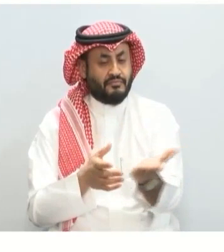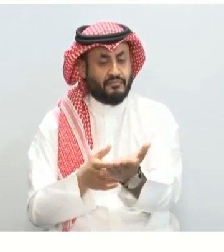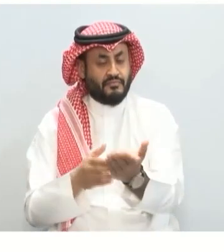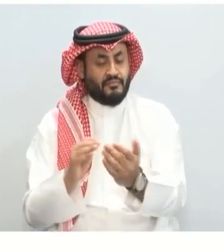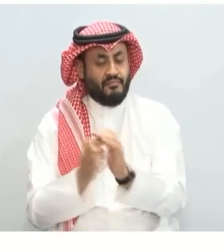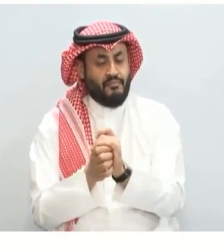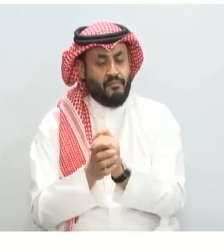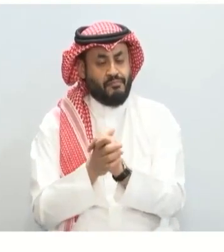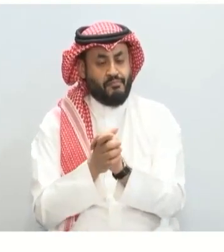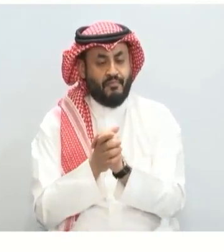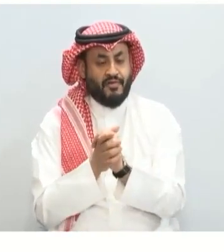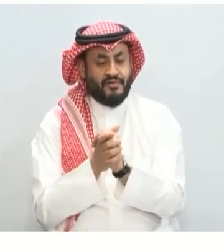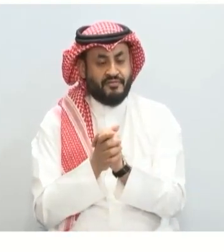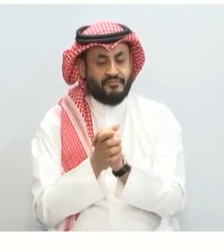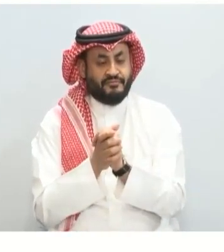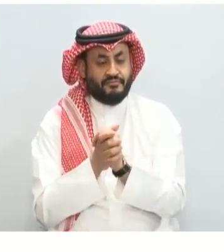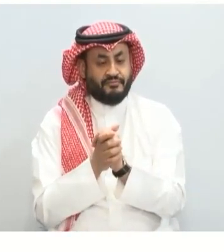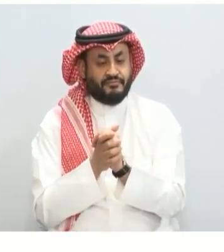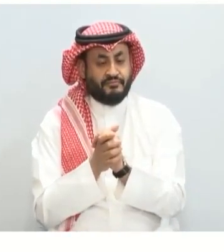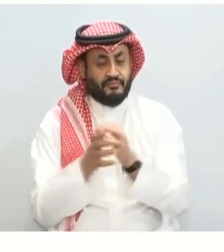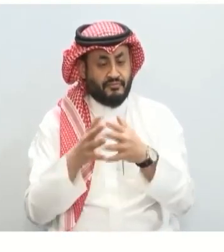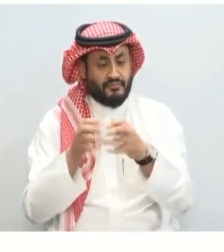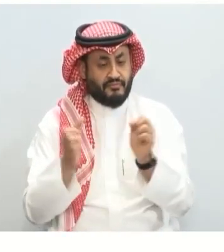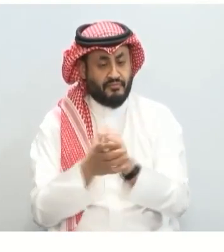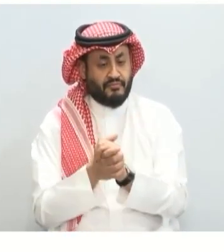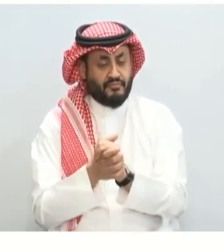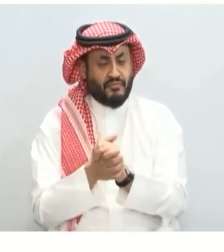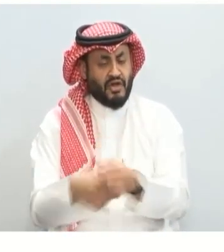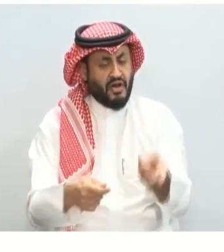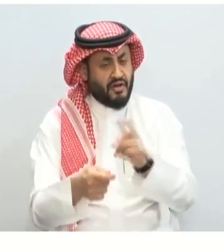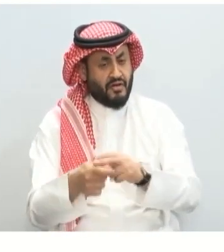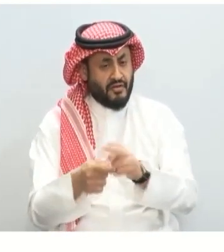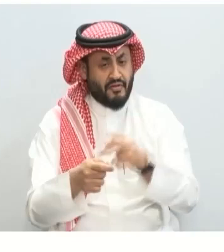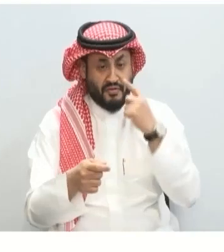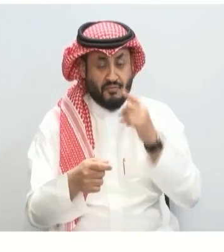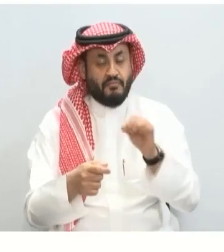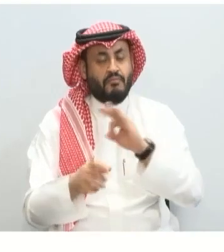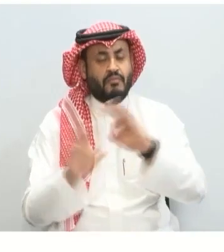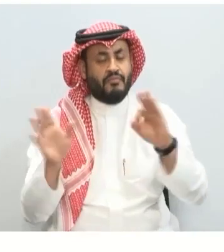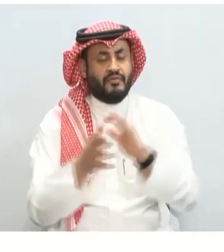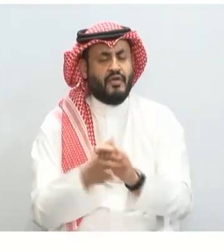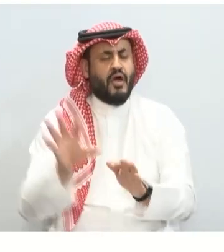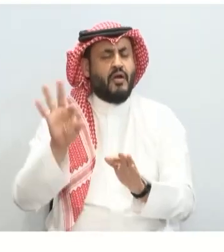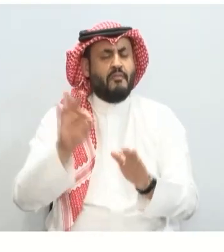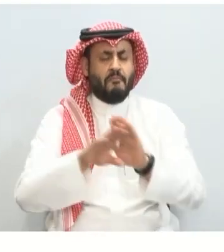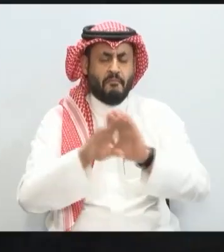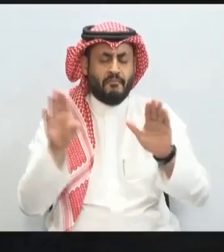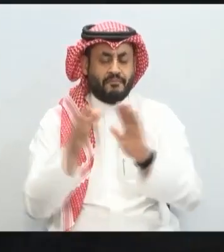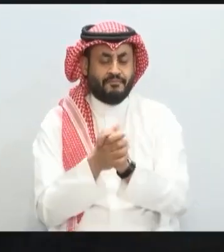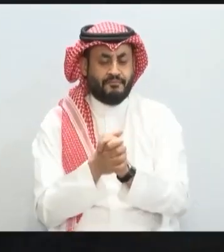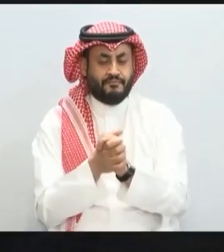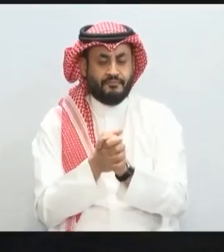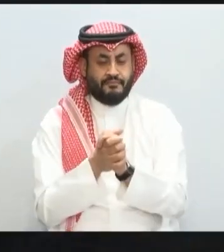the answer here is she means that it's uncommonly excellent. It is